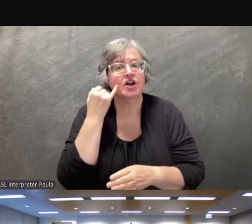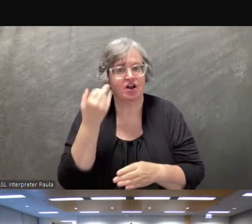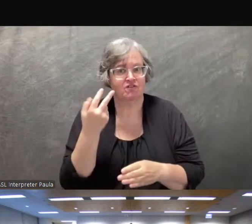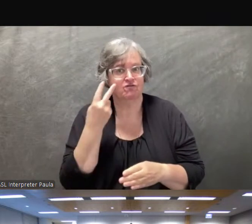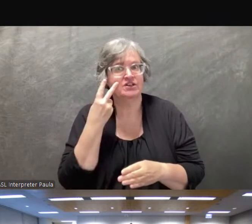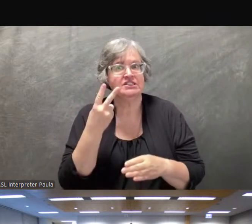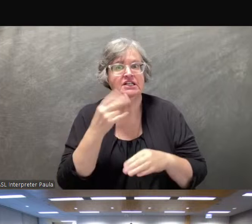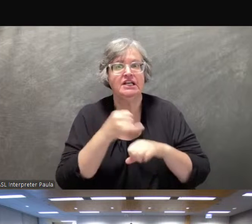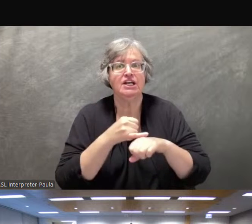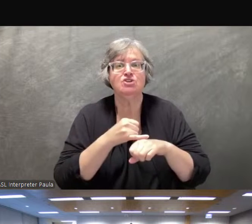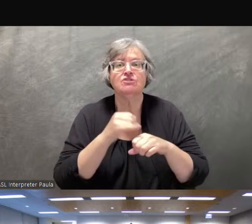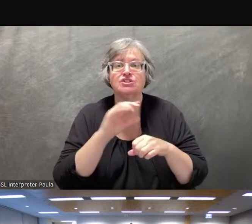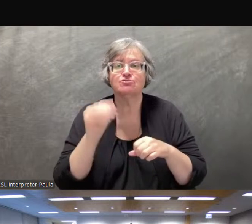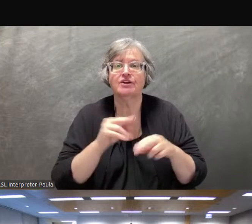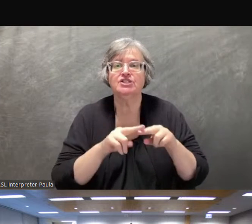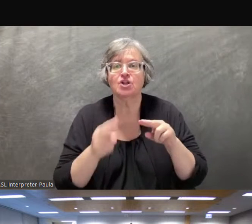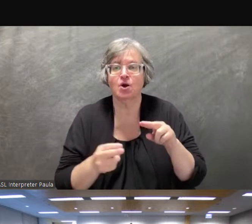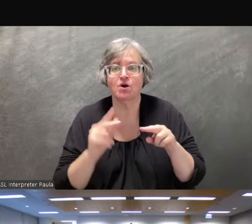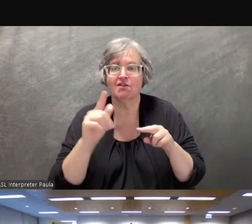later this year.